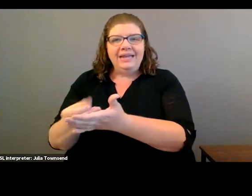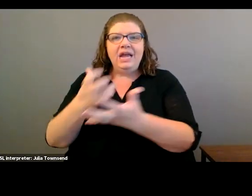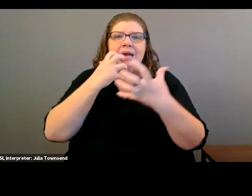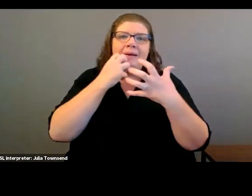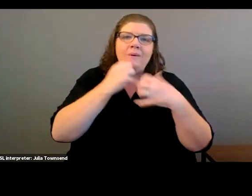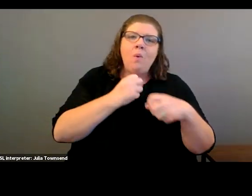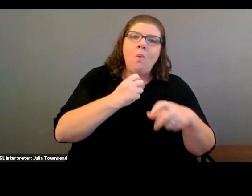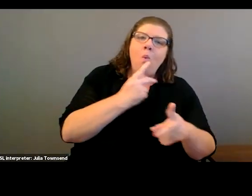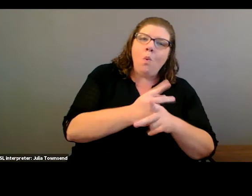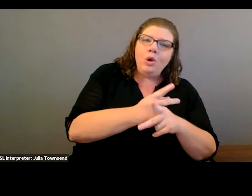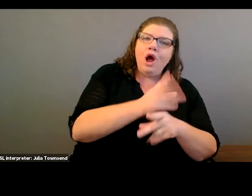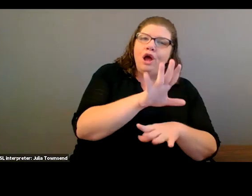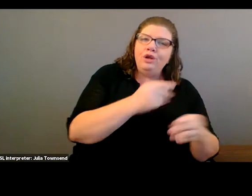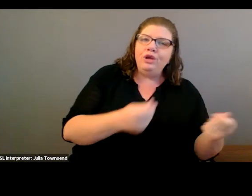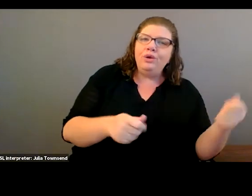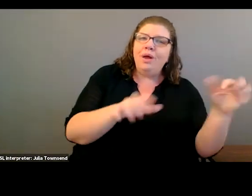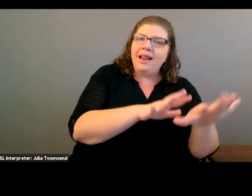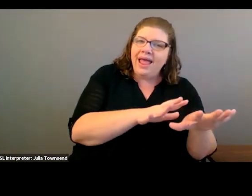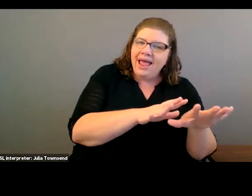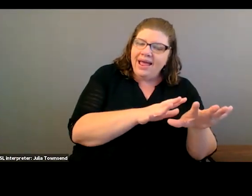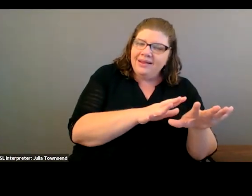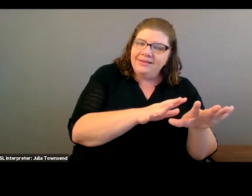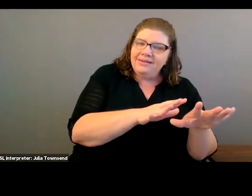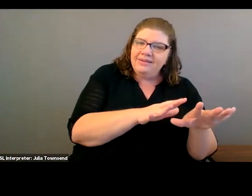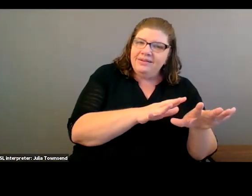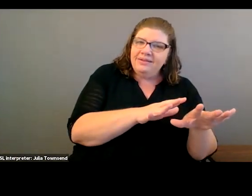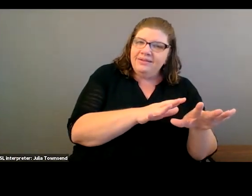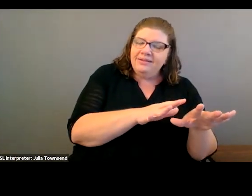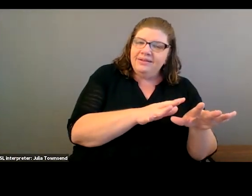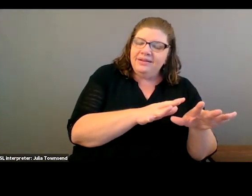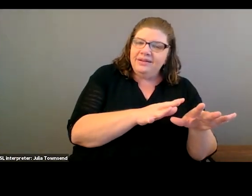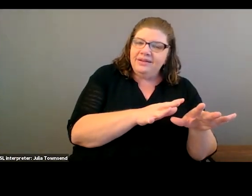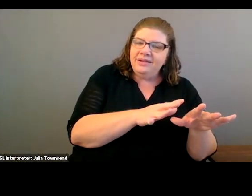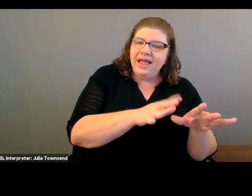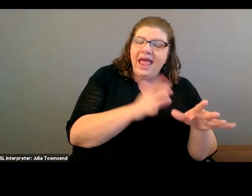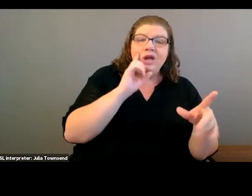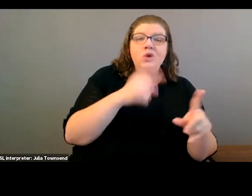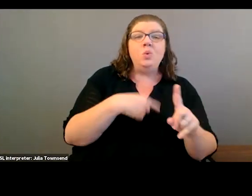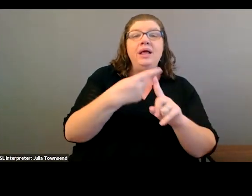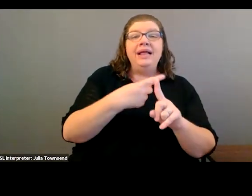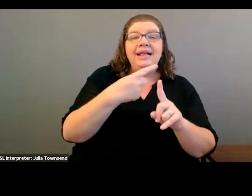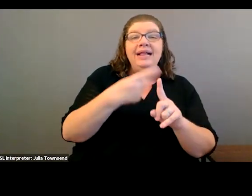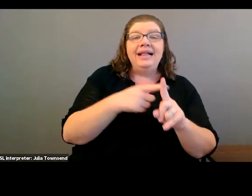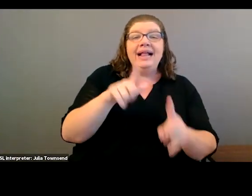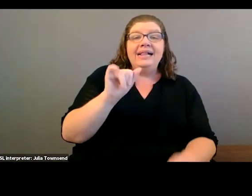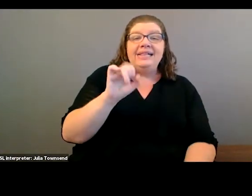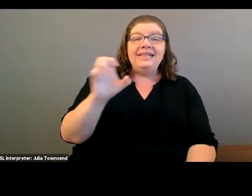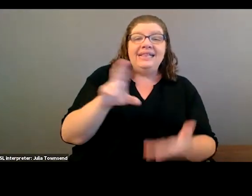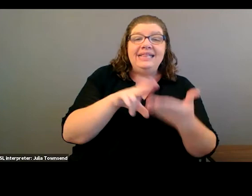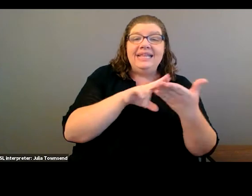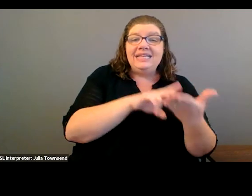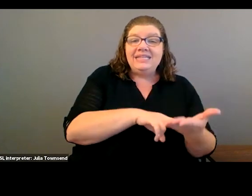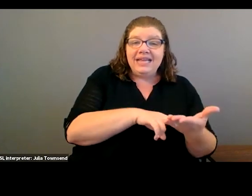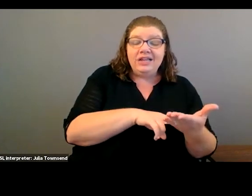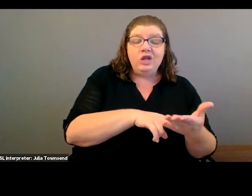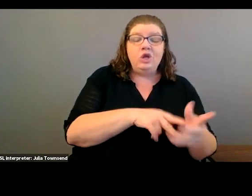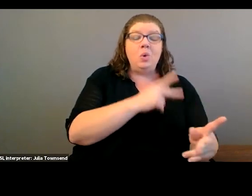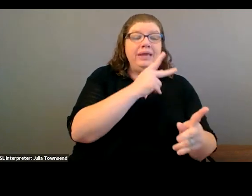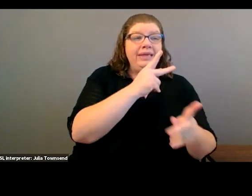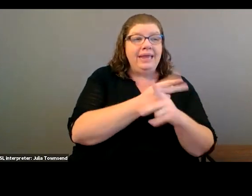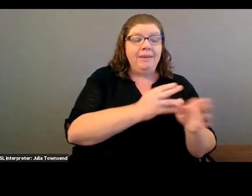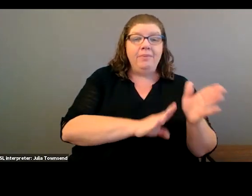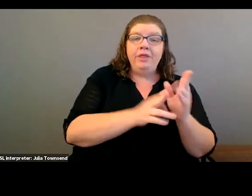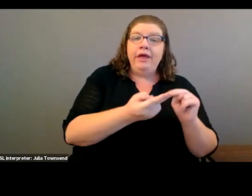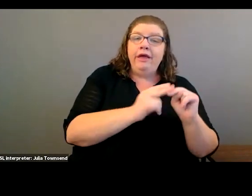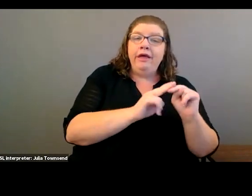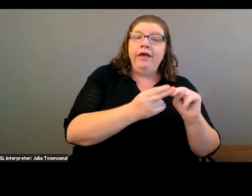land and you lease it. You retain the escalating values, which will always